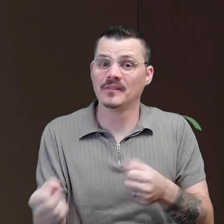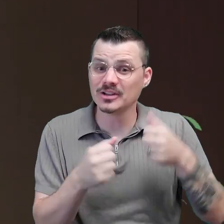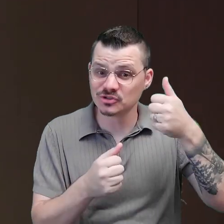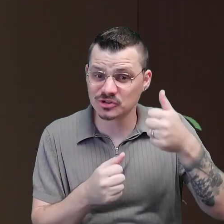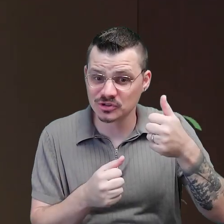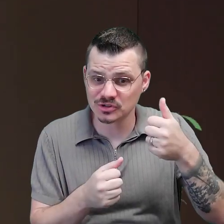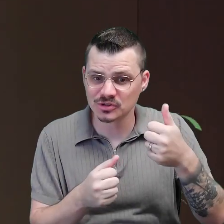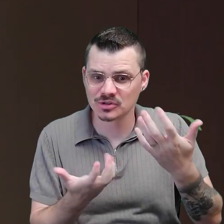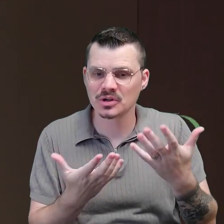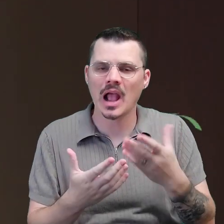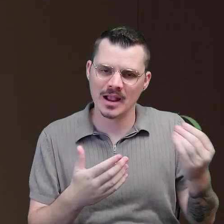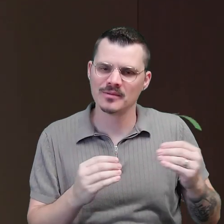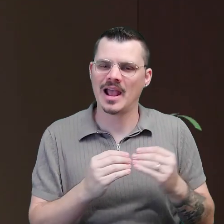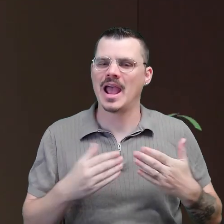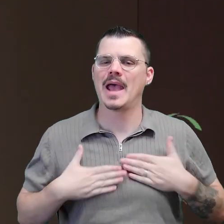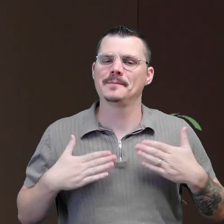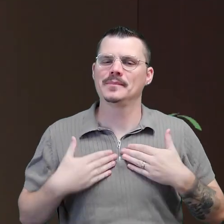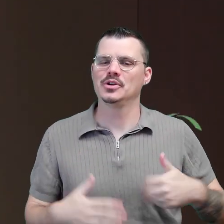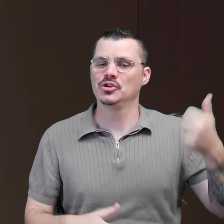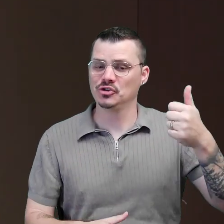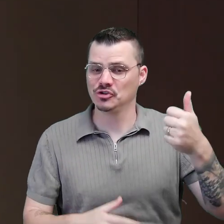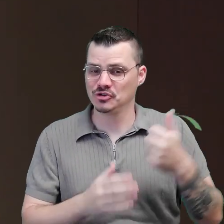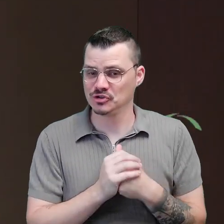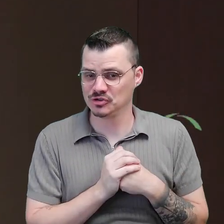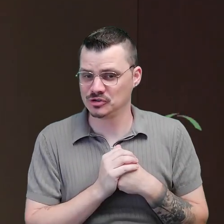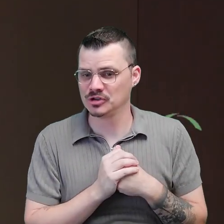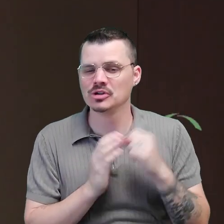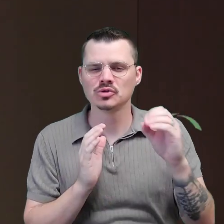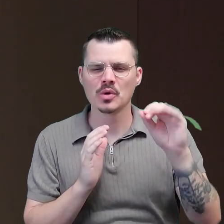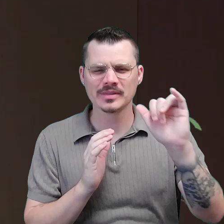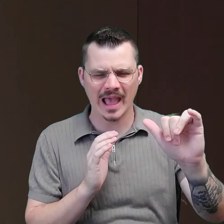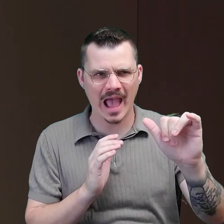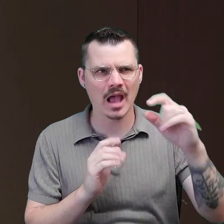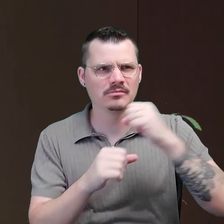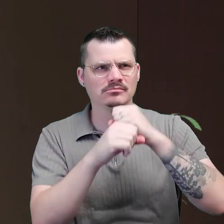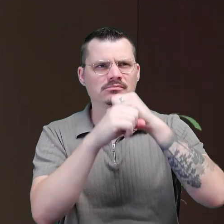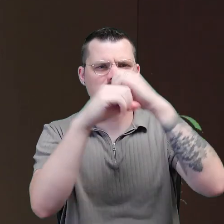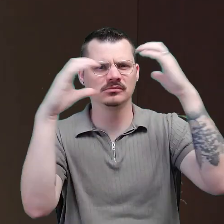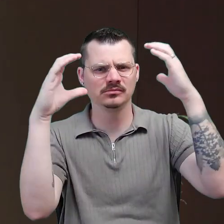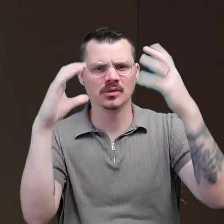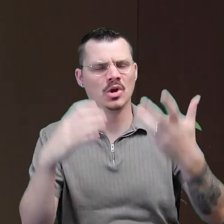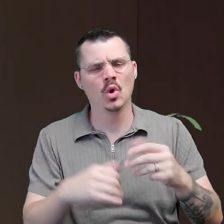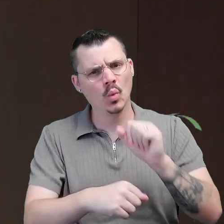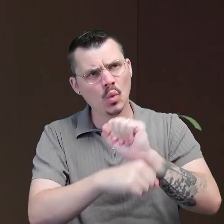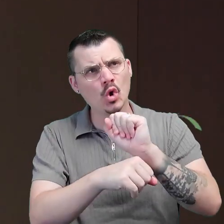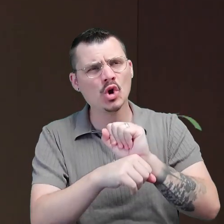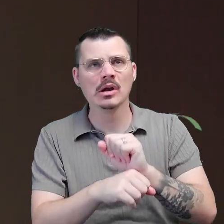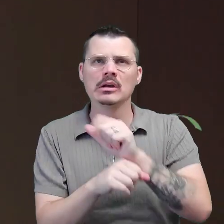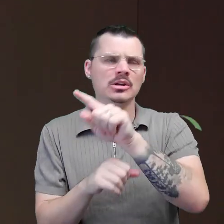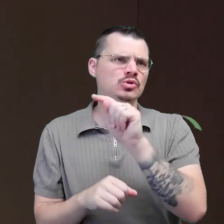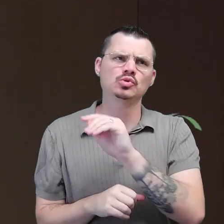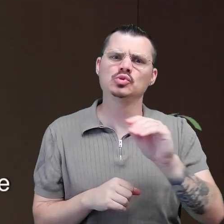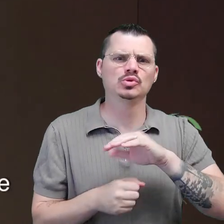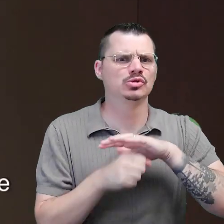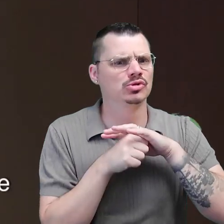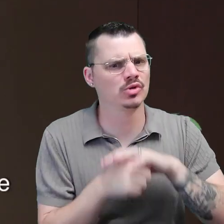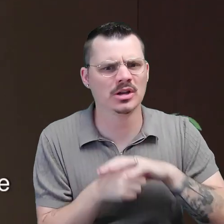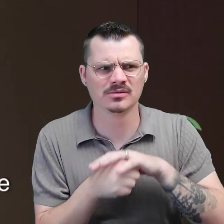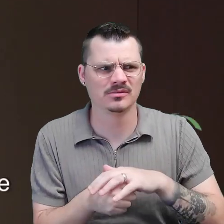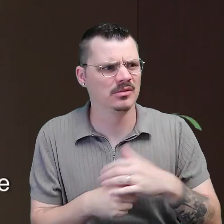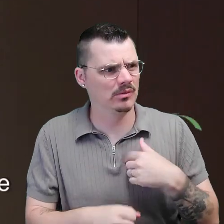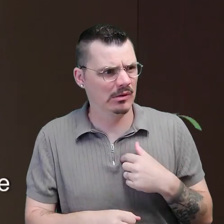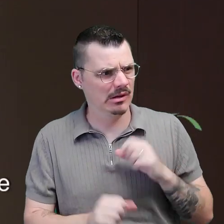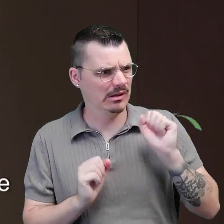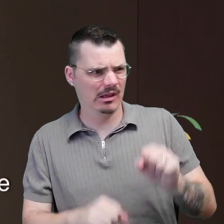faster and they're happier. So the idea that, work would be stressful, can we